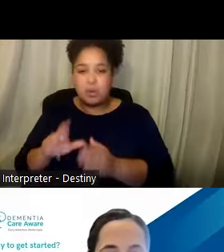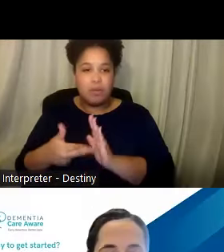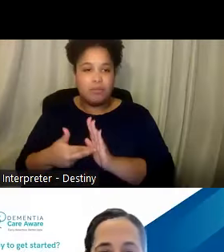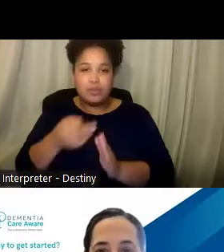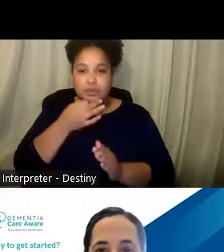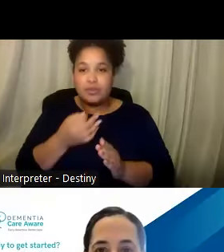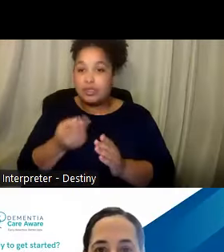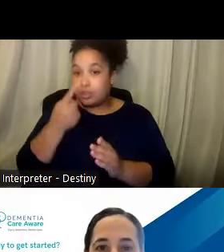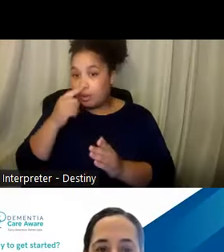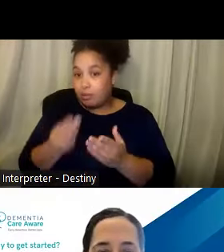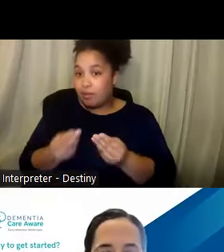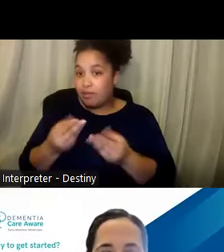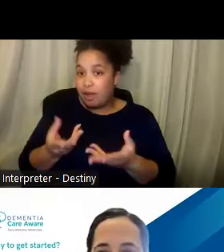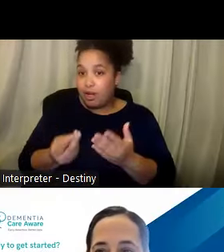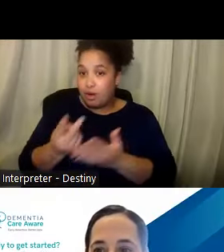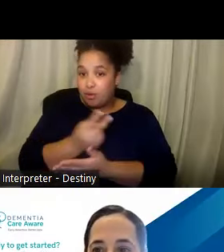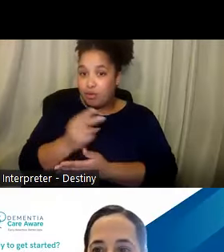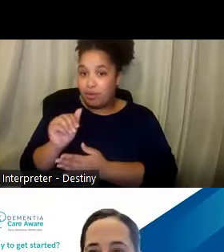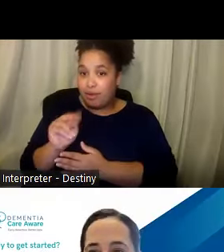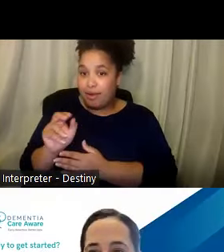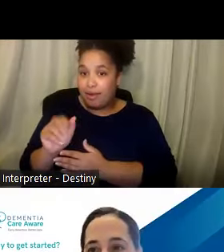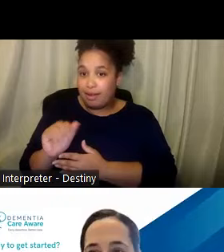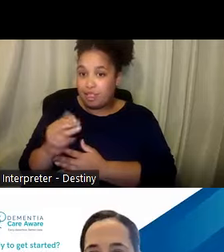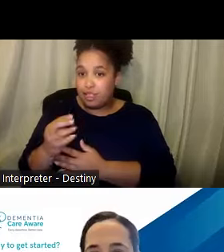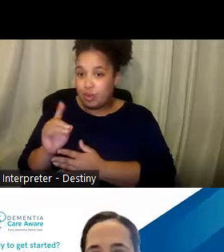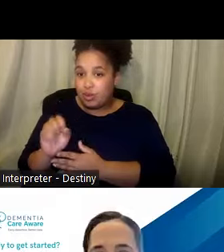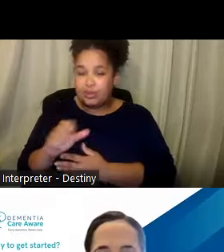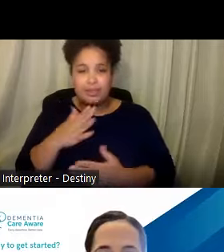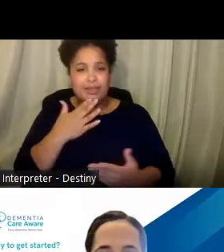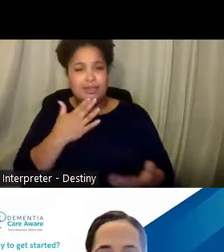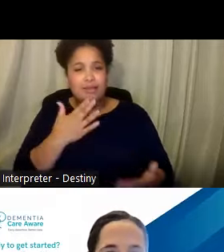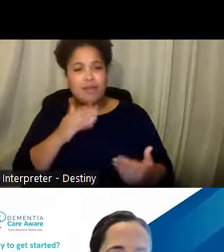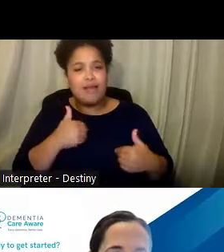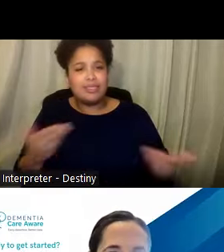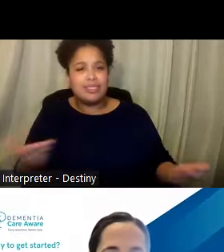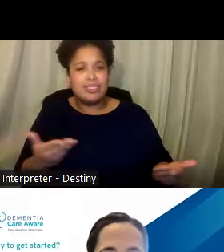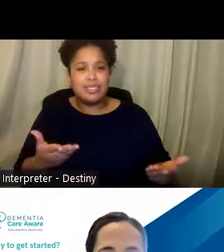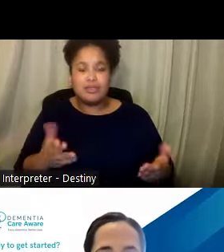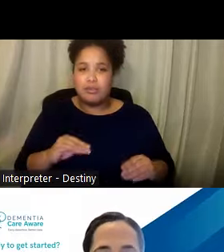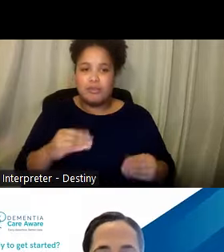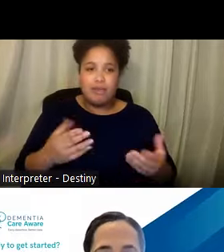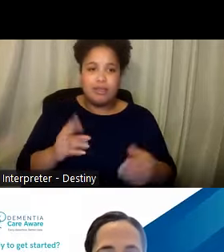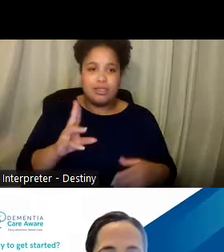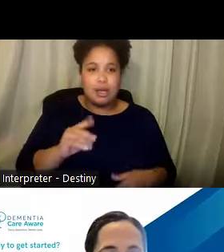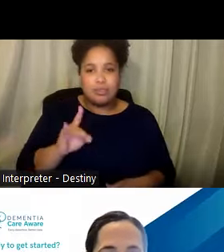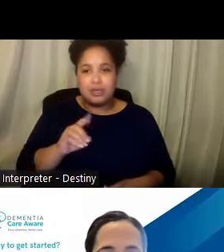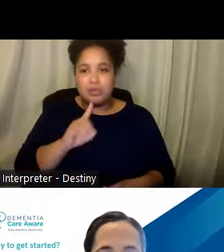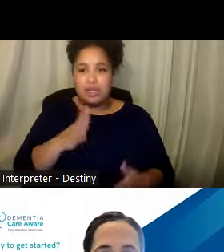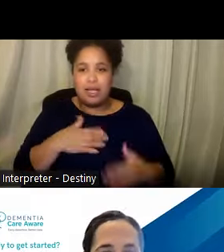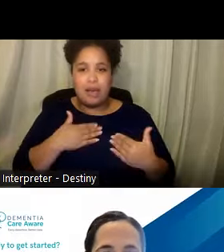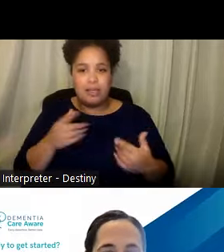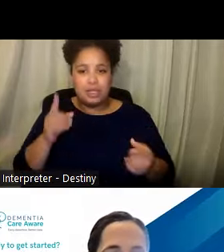Yeah, absolutely. And really want to thank everybody for having us and allowing us to provide this update. And was glad to